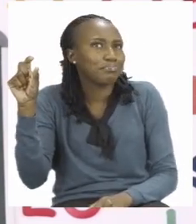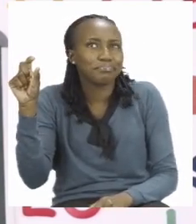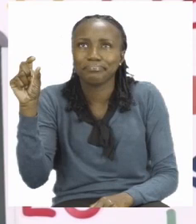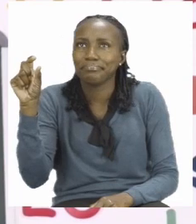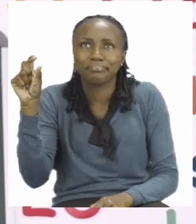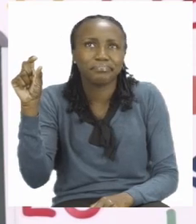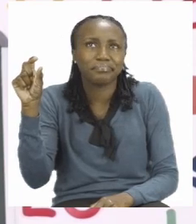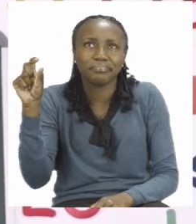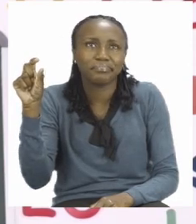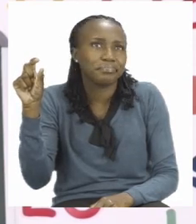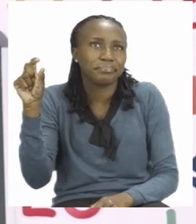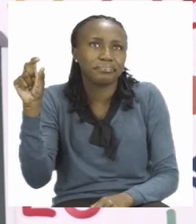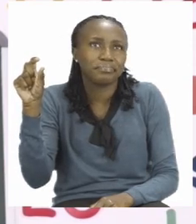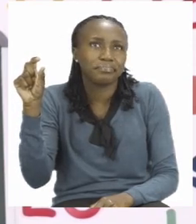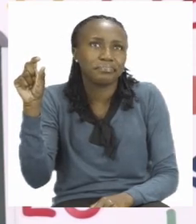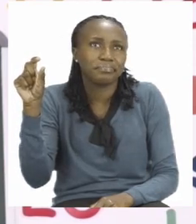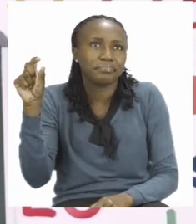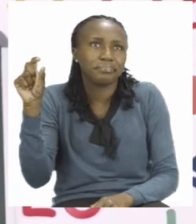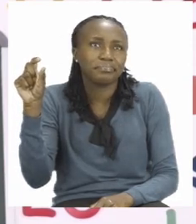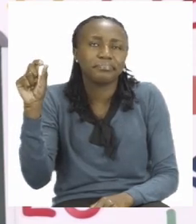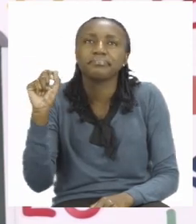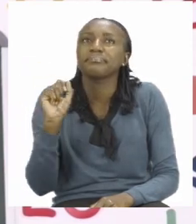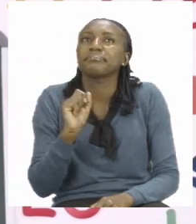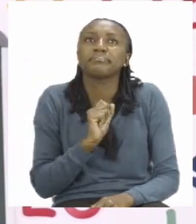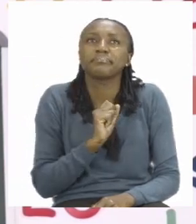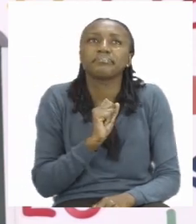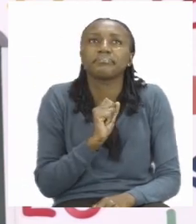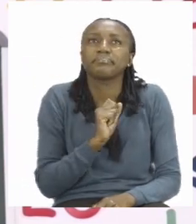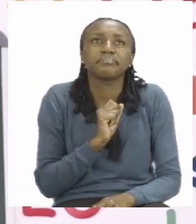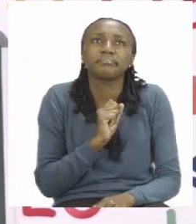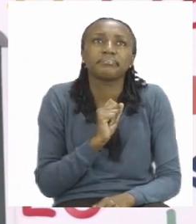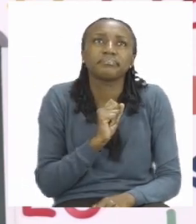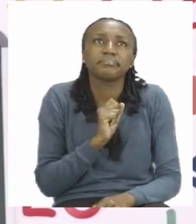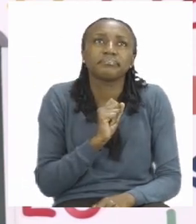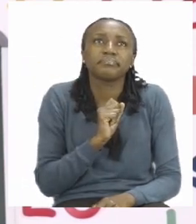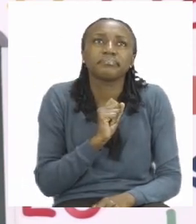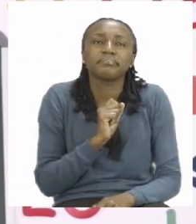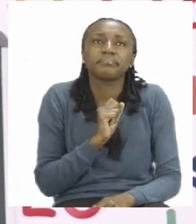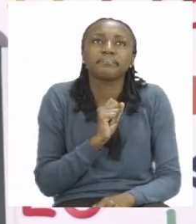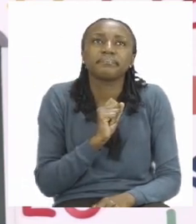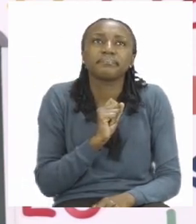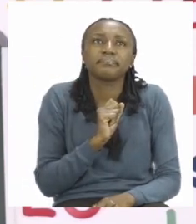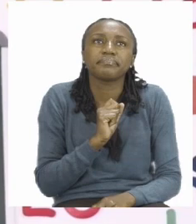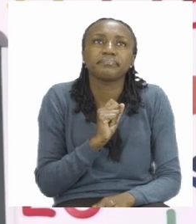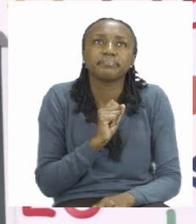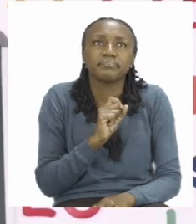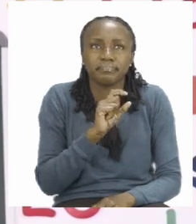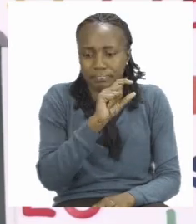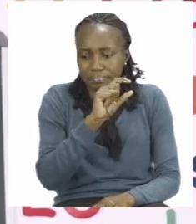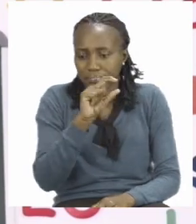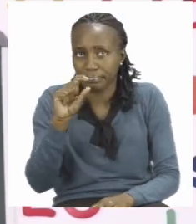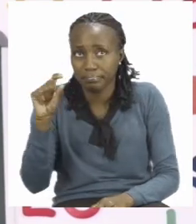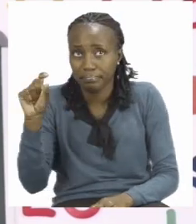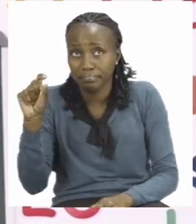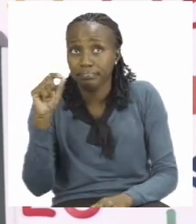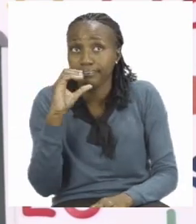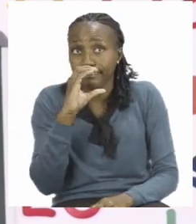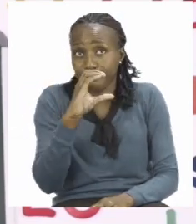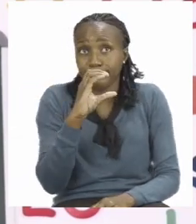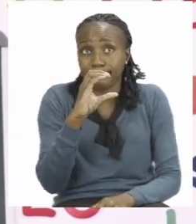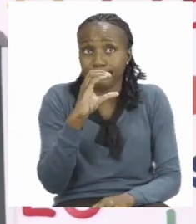K sound. This is K, but it is not the one we are looking for. I found